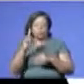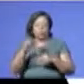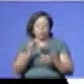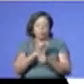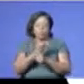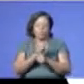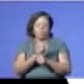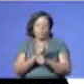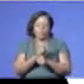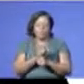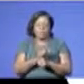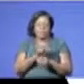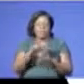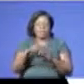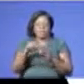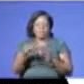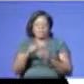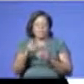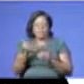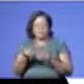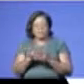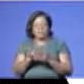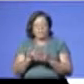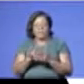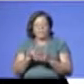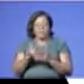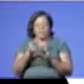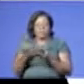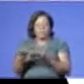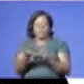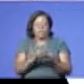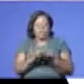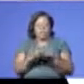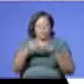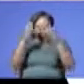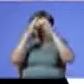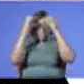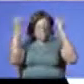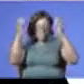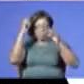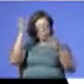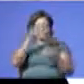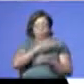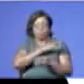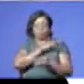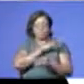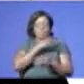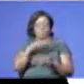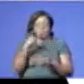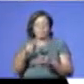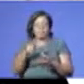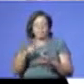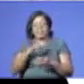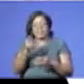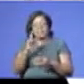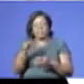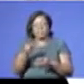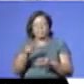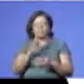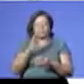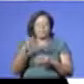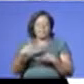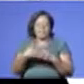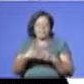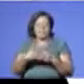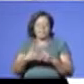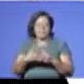Isaacs. The move isn't sitting well with union president Dwayne Woods. It appears that anybody could be next. And when